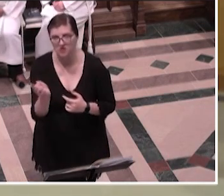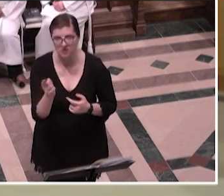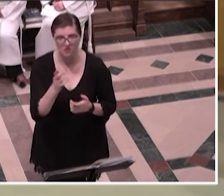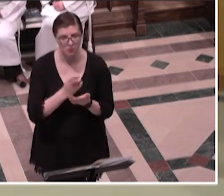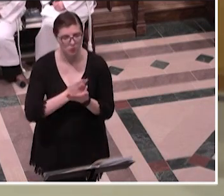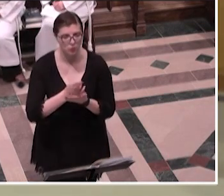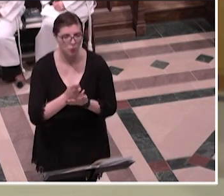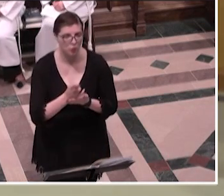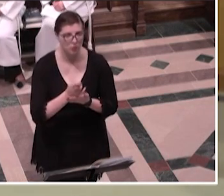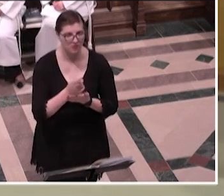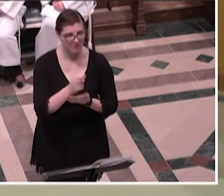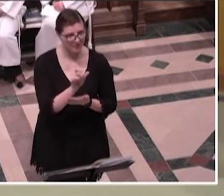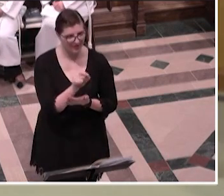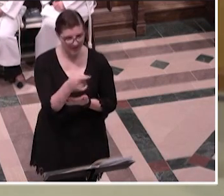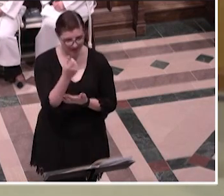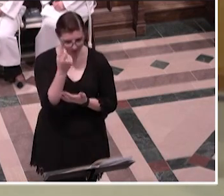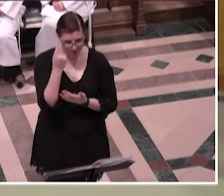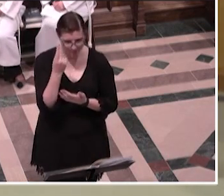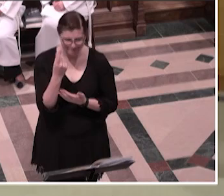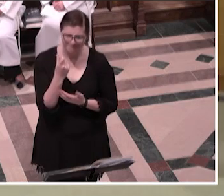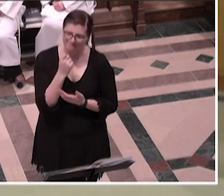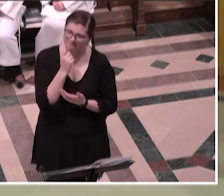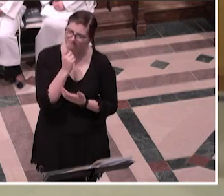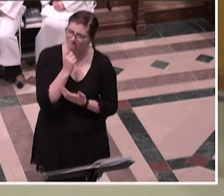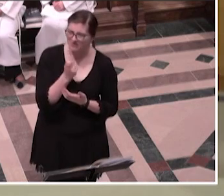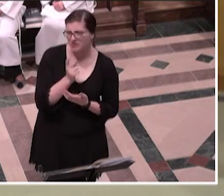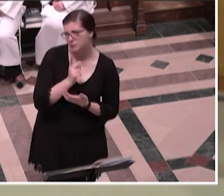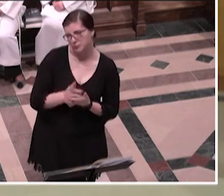it? I'm not so sure.